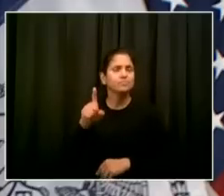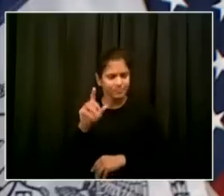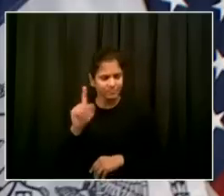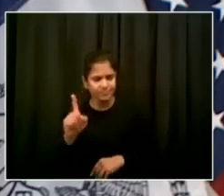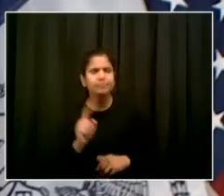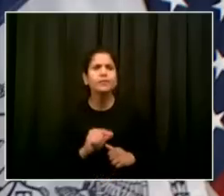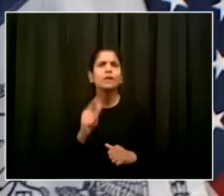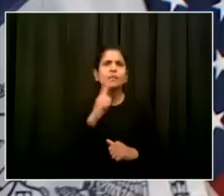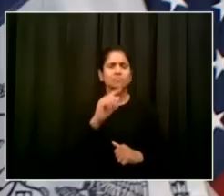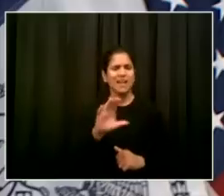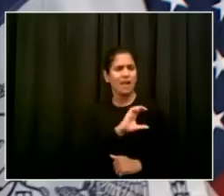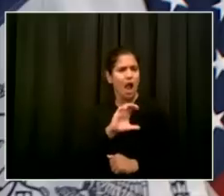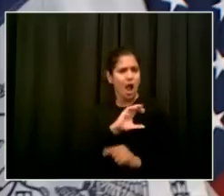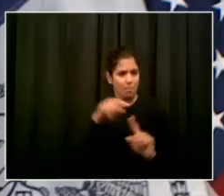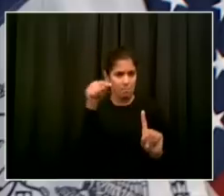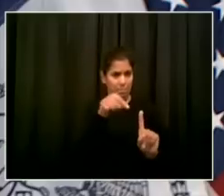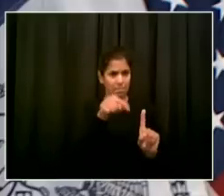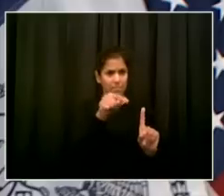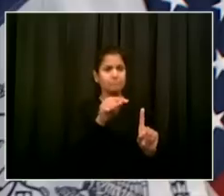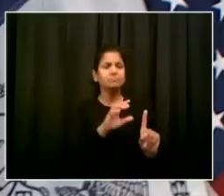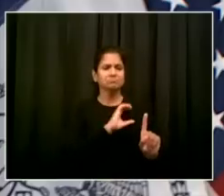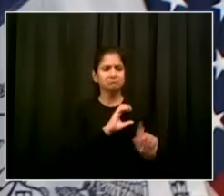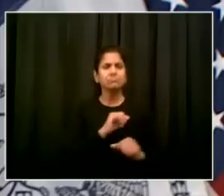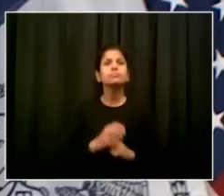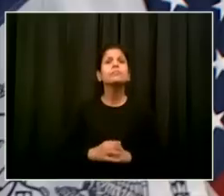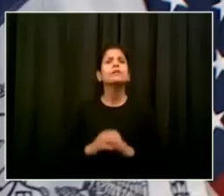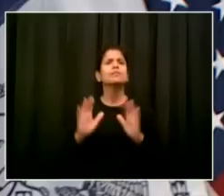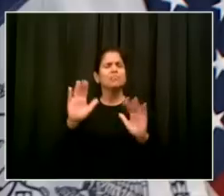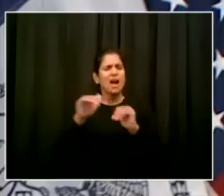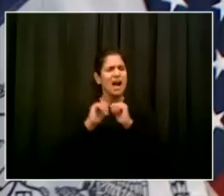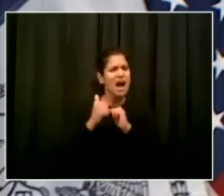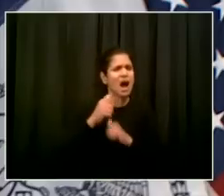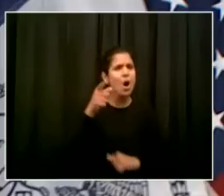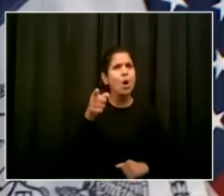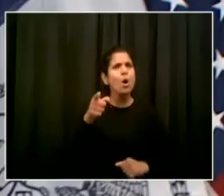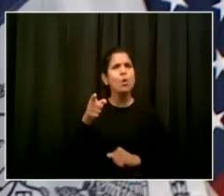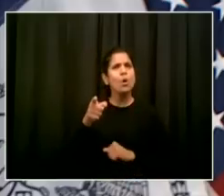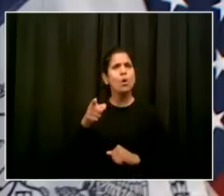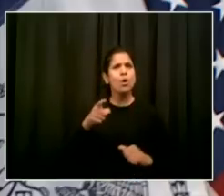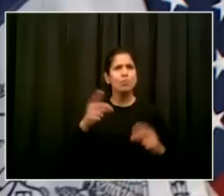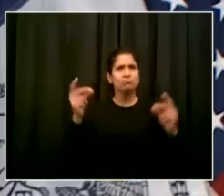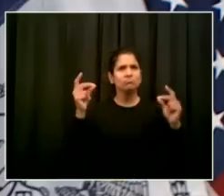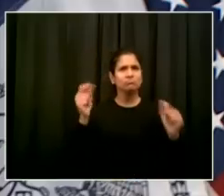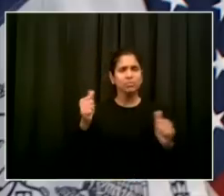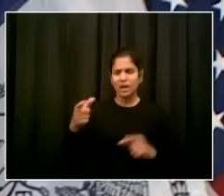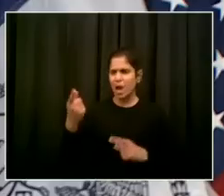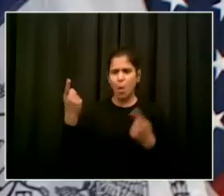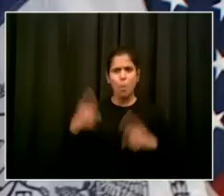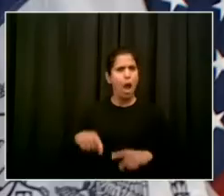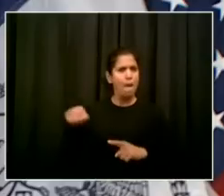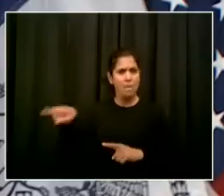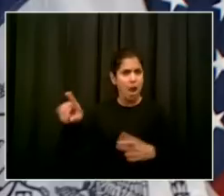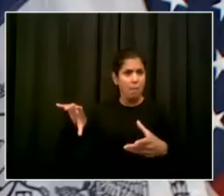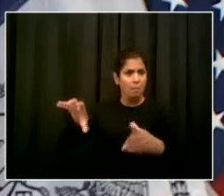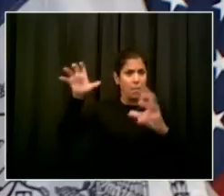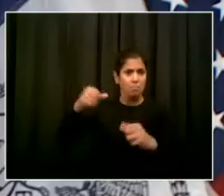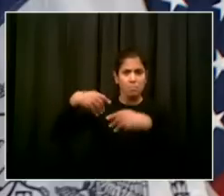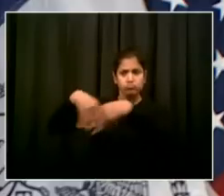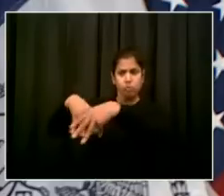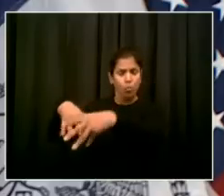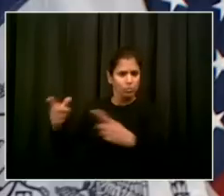depending on where the demonstration was. For example, 2 weeks ago in Washington Square Park, there was a heavy police